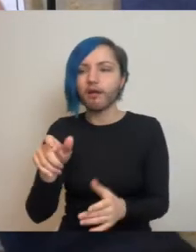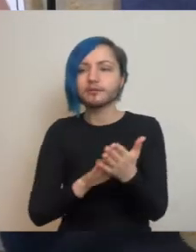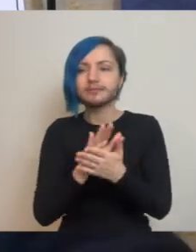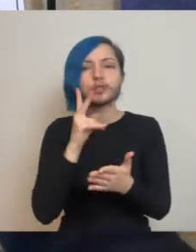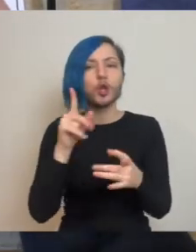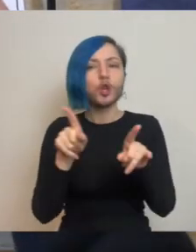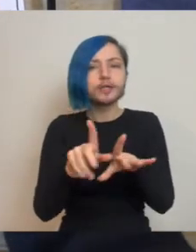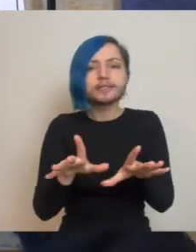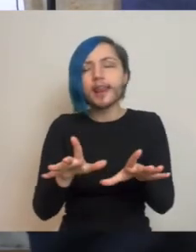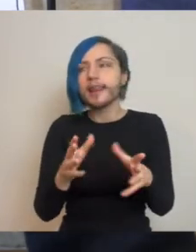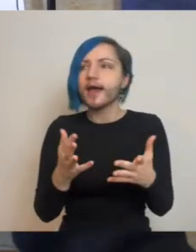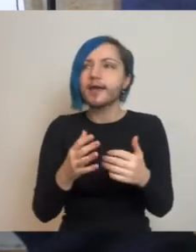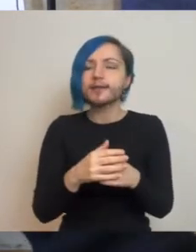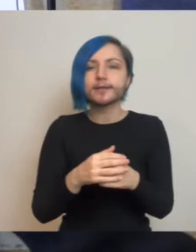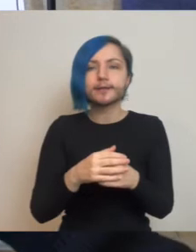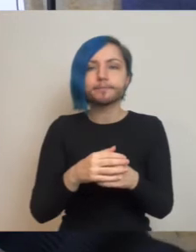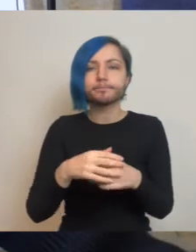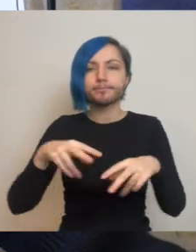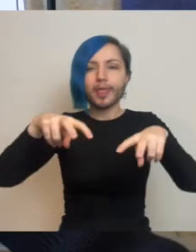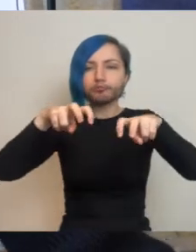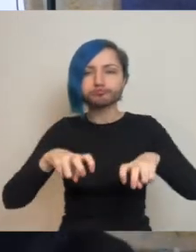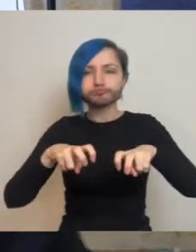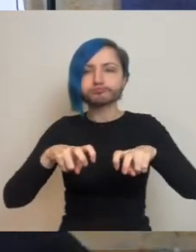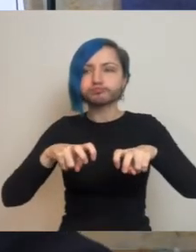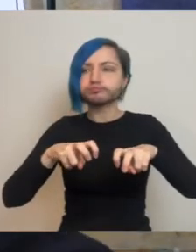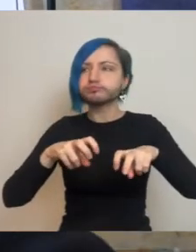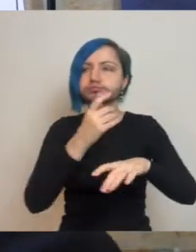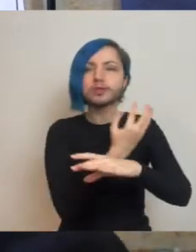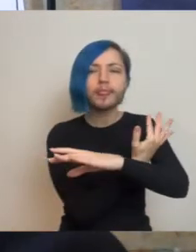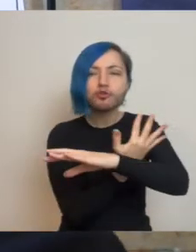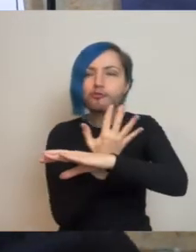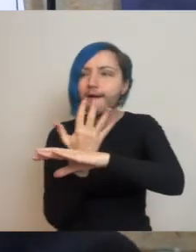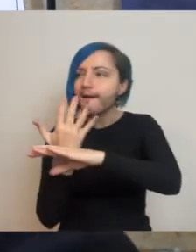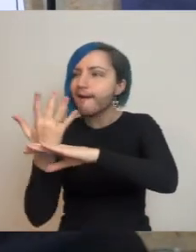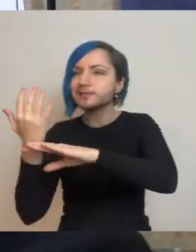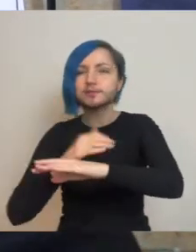like they're sort of sat amongst long grasses.